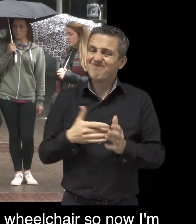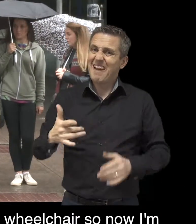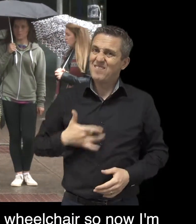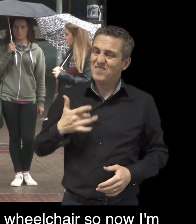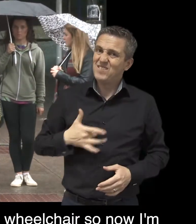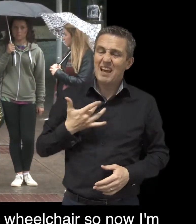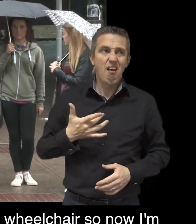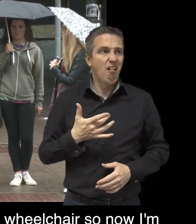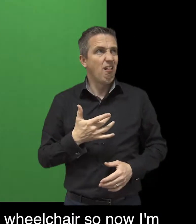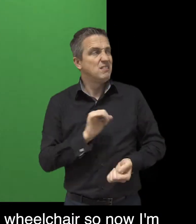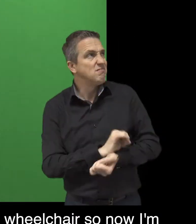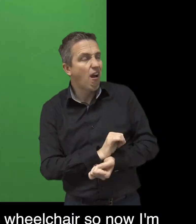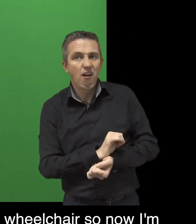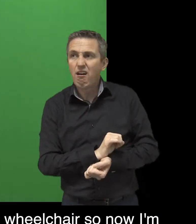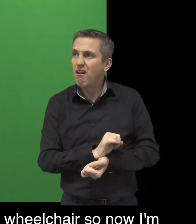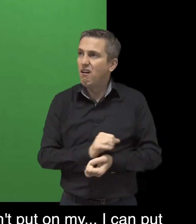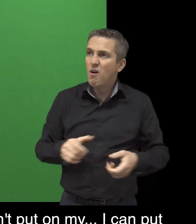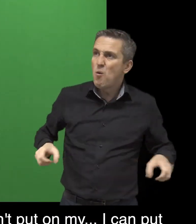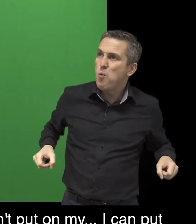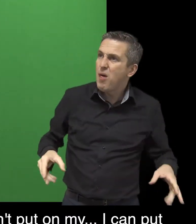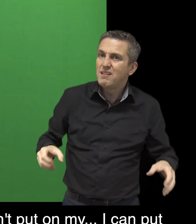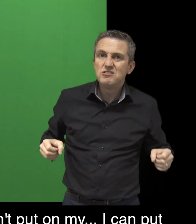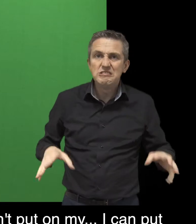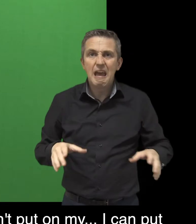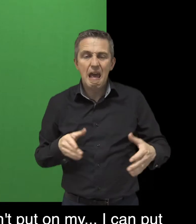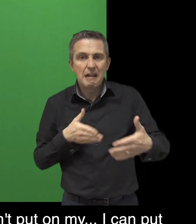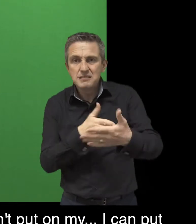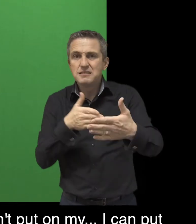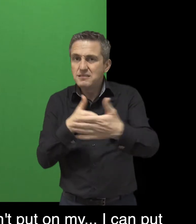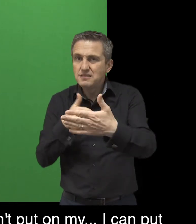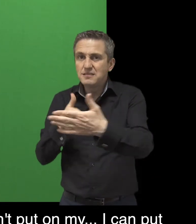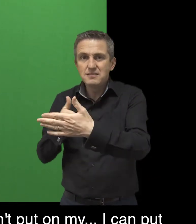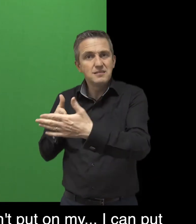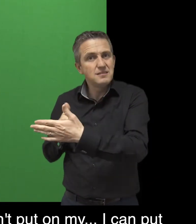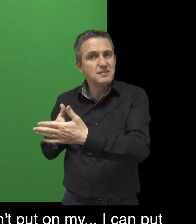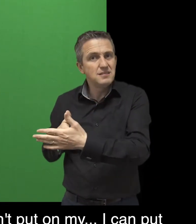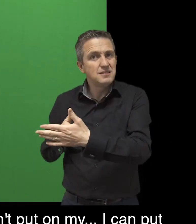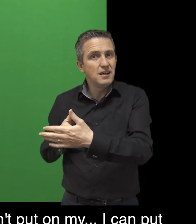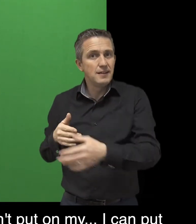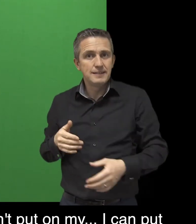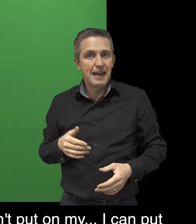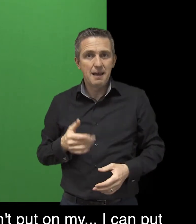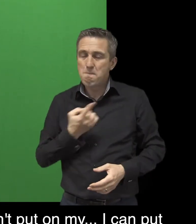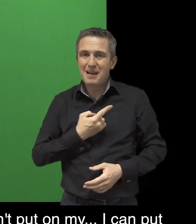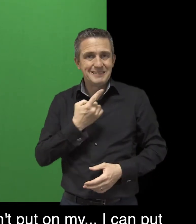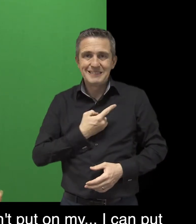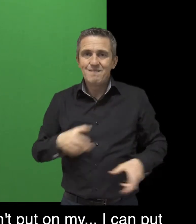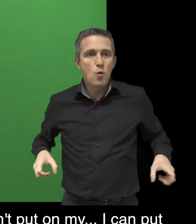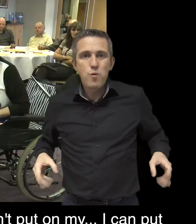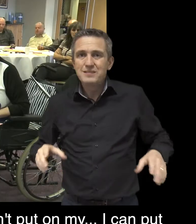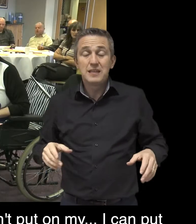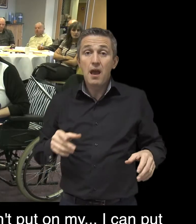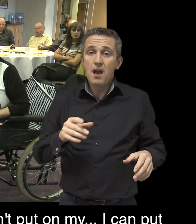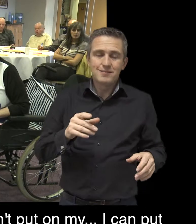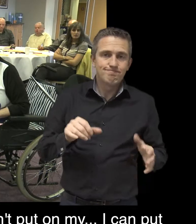on people. There's a lot of things I want to go to, but I can't go because I can't put on I can put on